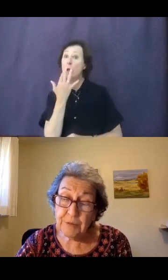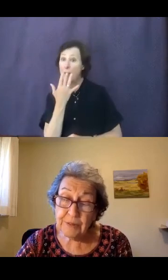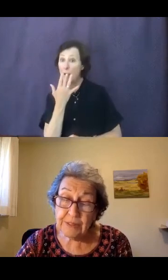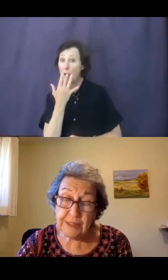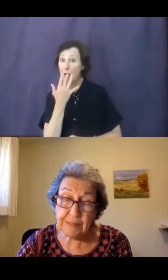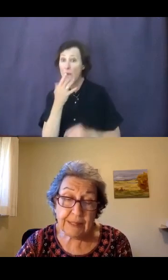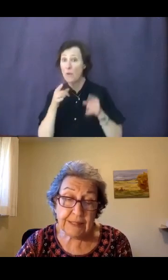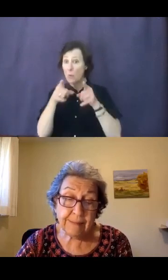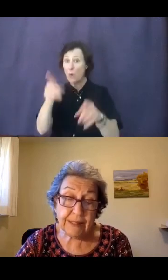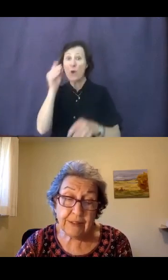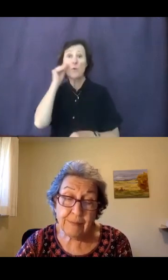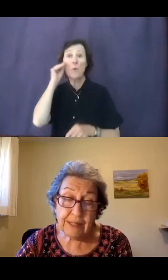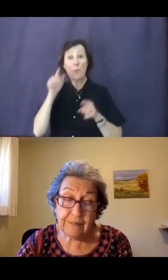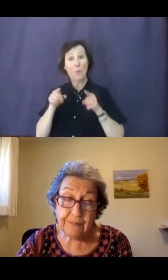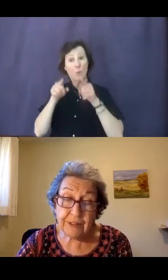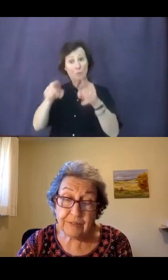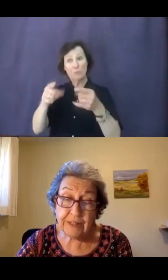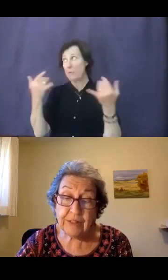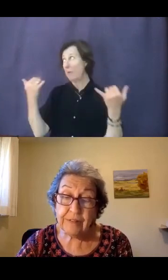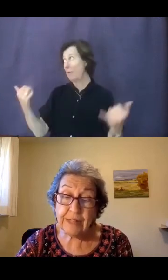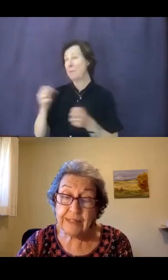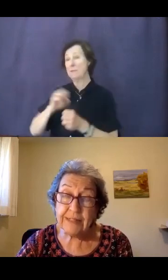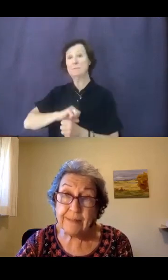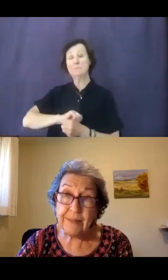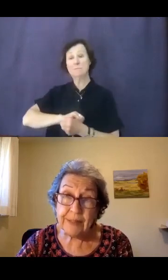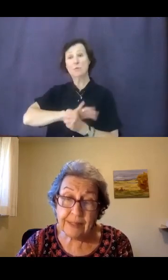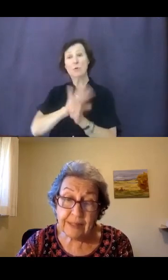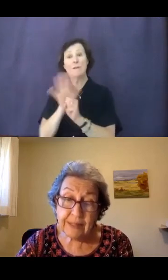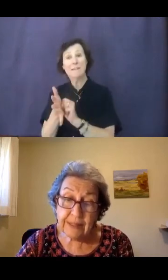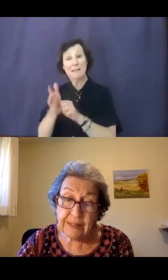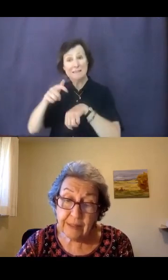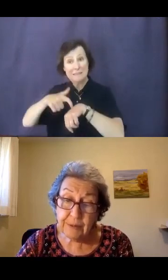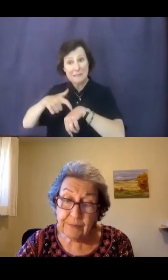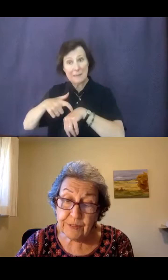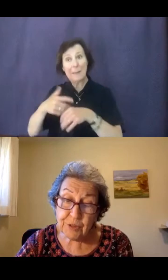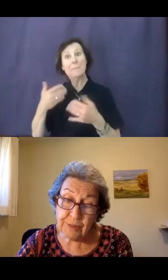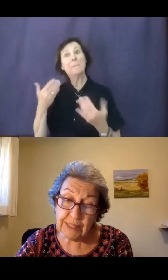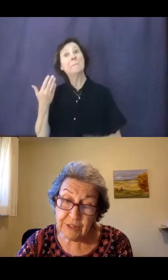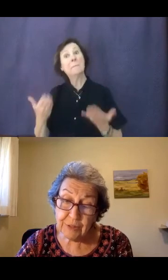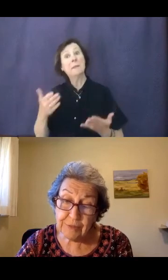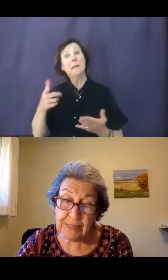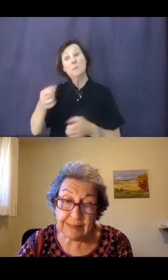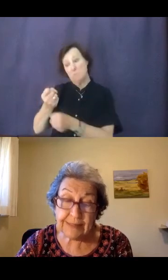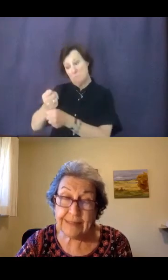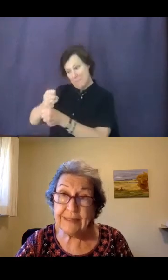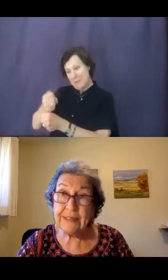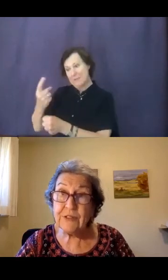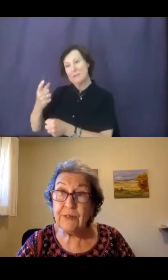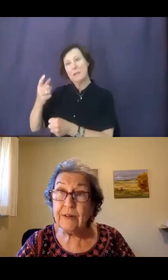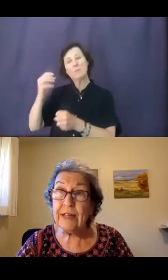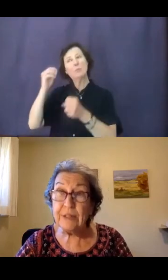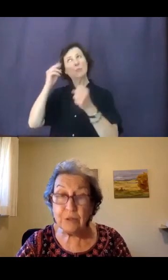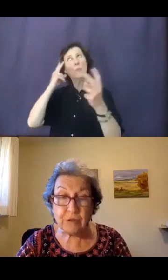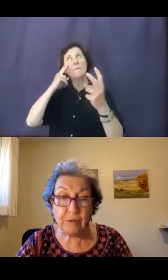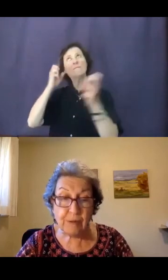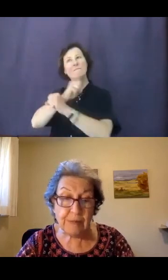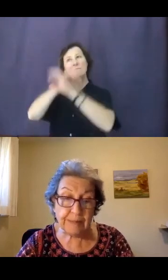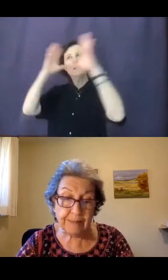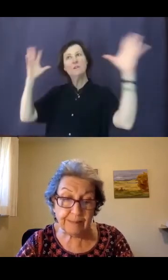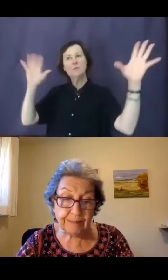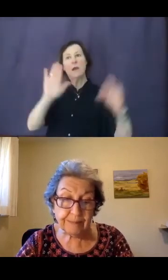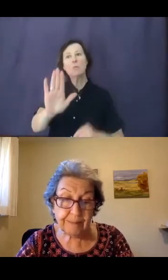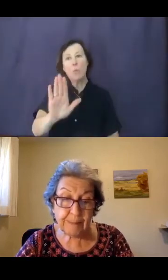home during this pandemic, you might have fun trying to create something to help you visualize your reality at this very unusual